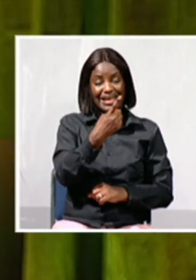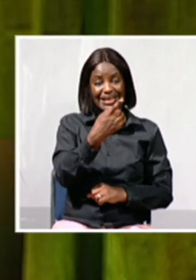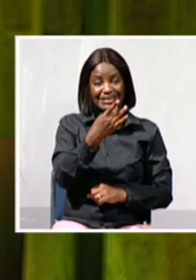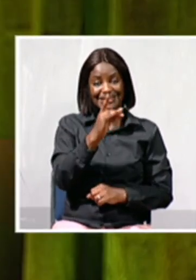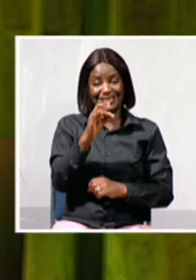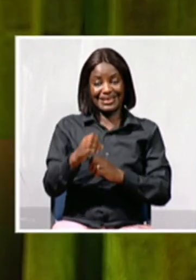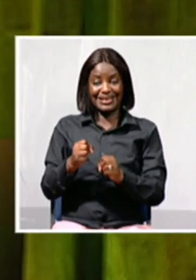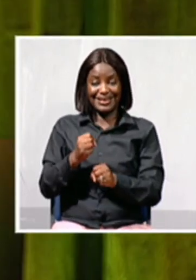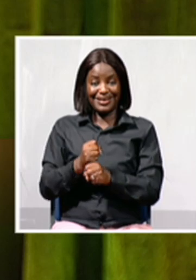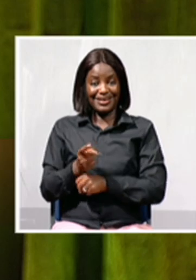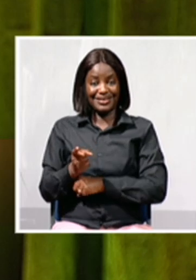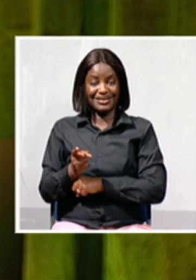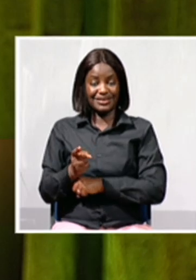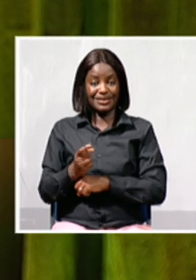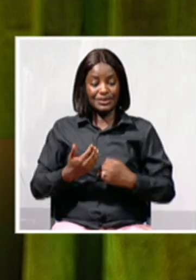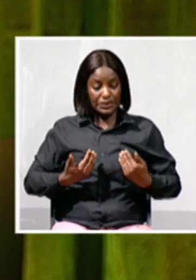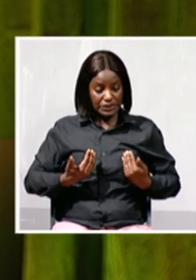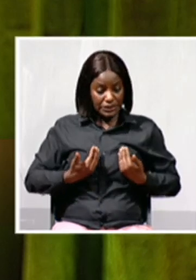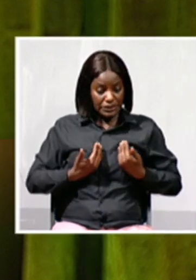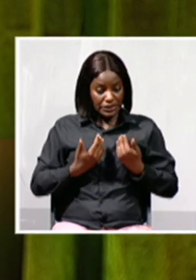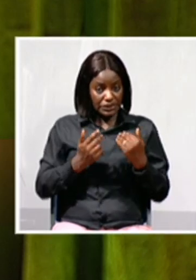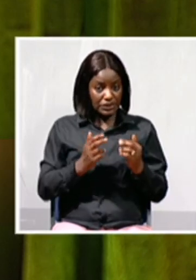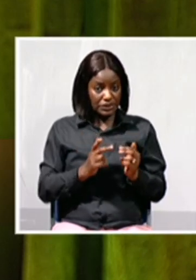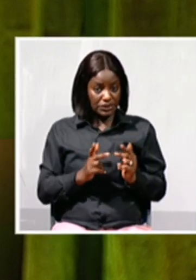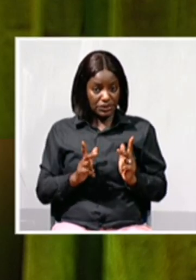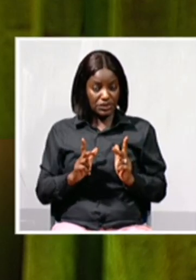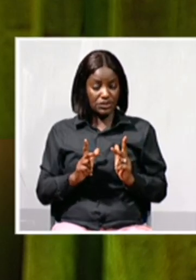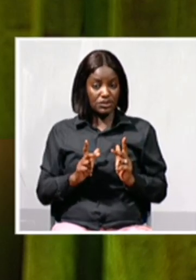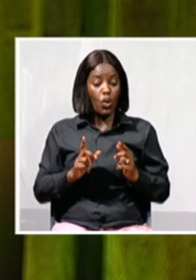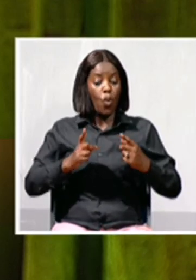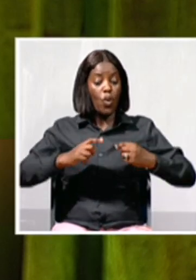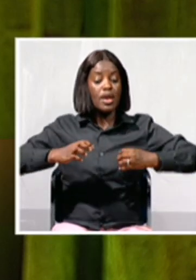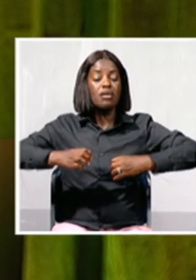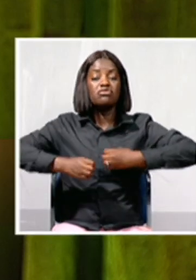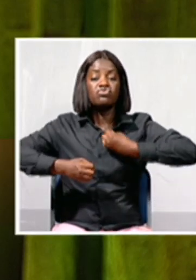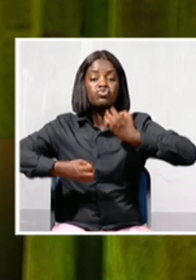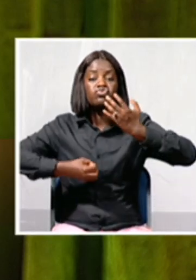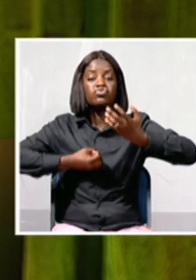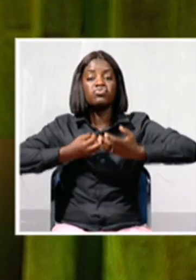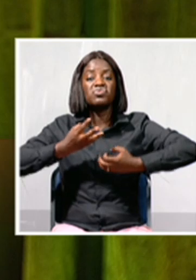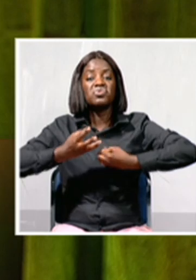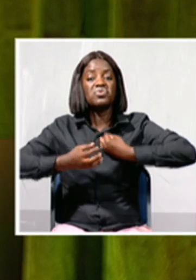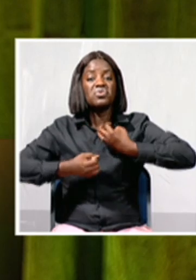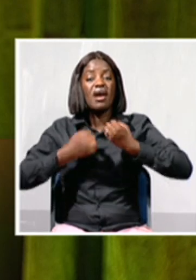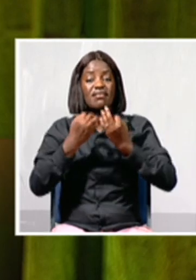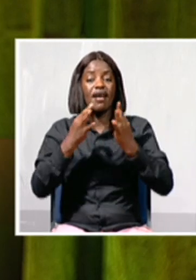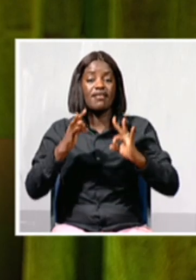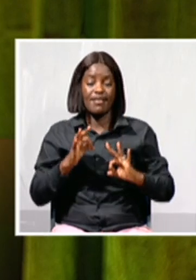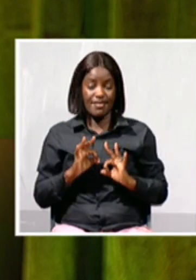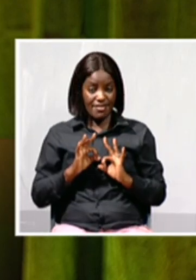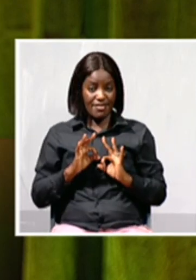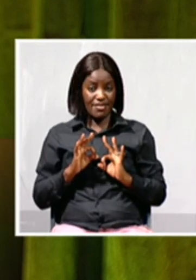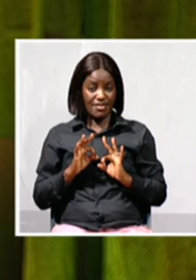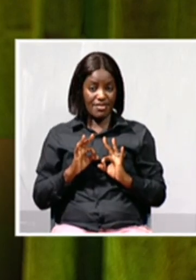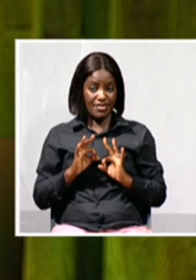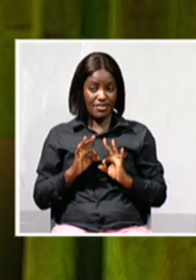that as young people, we are very vocal. And when we are that vocal, we need to put